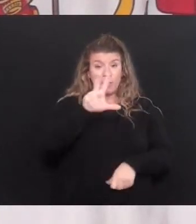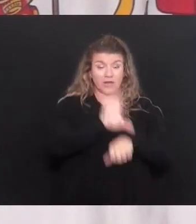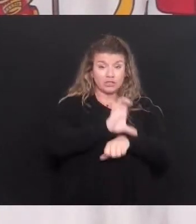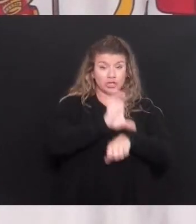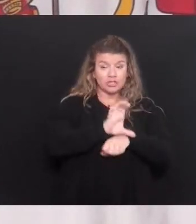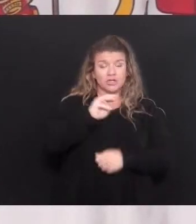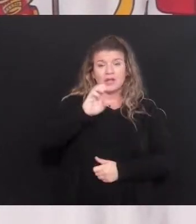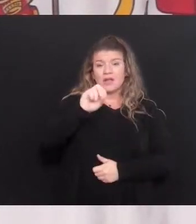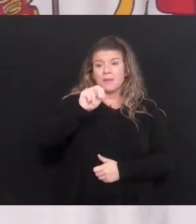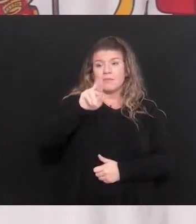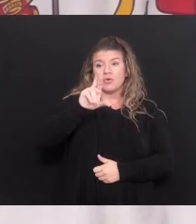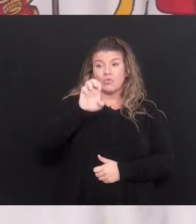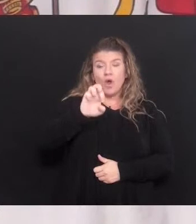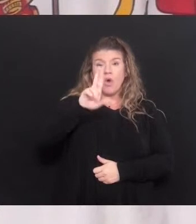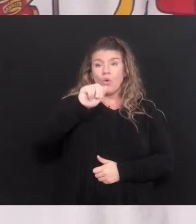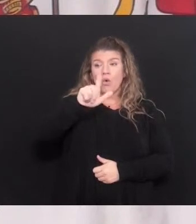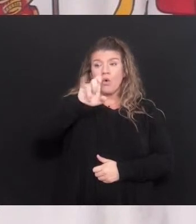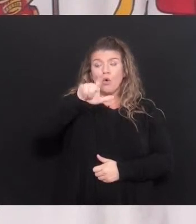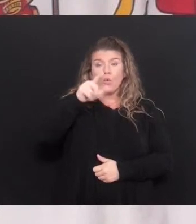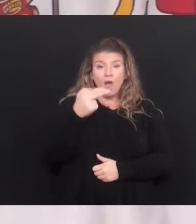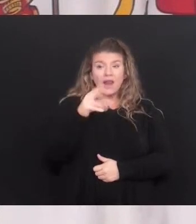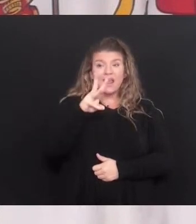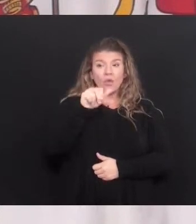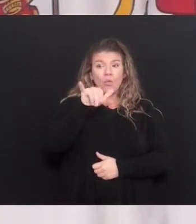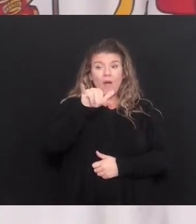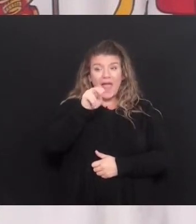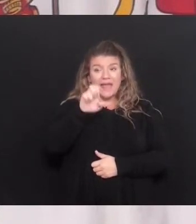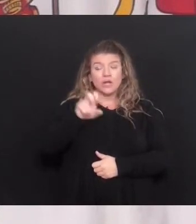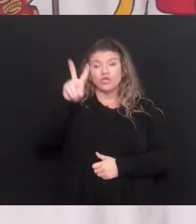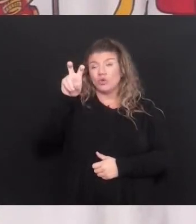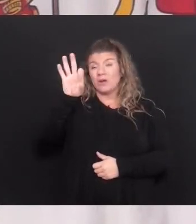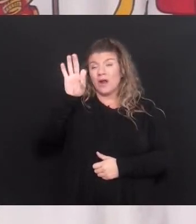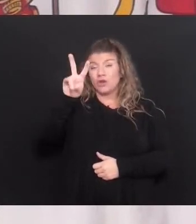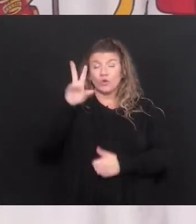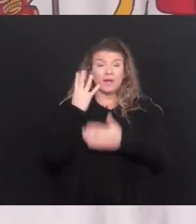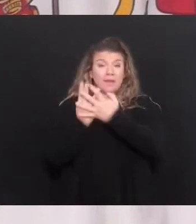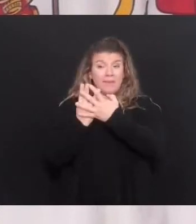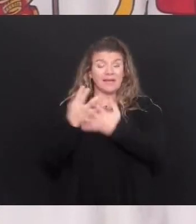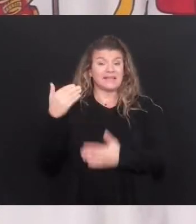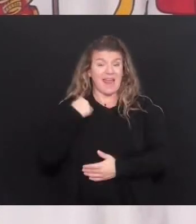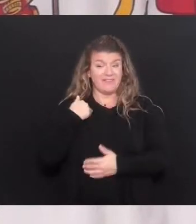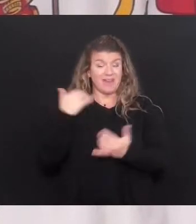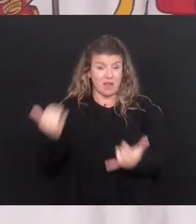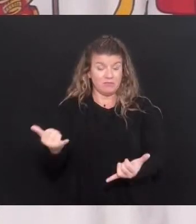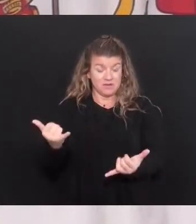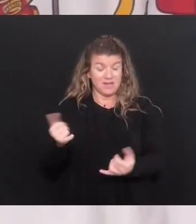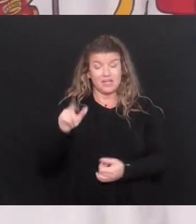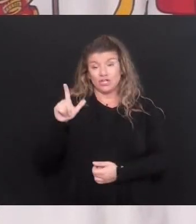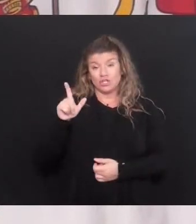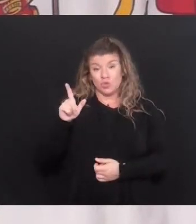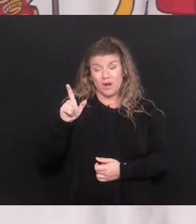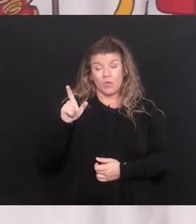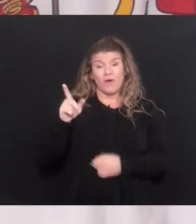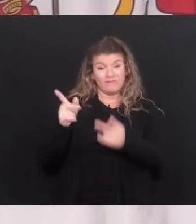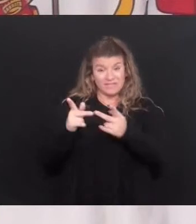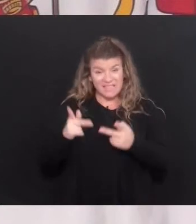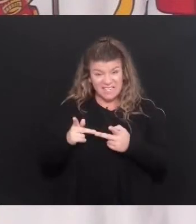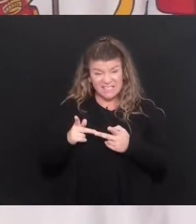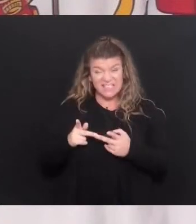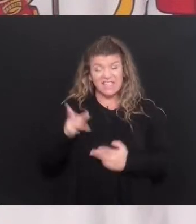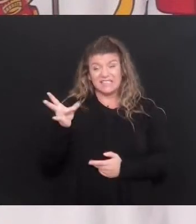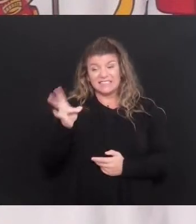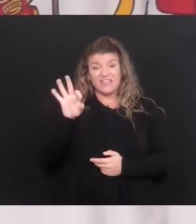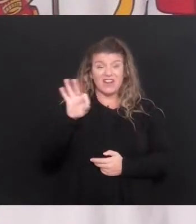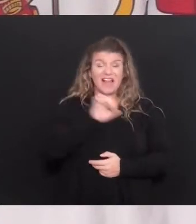Monroe, Raleigh, and Wayne. We have 292 inmates, that have this now at 21 facilities.